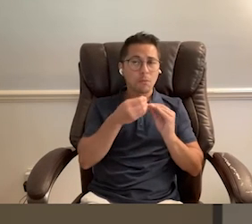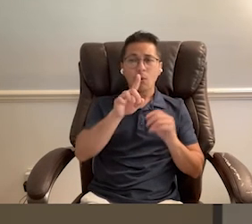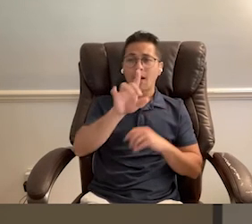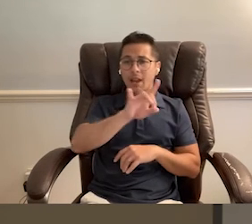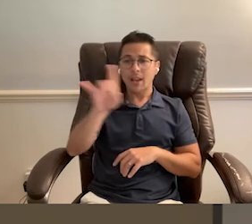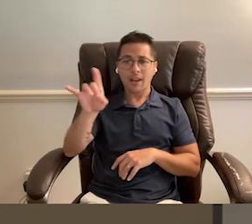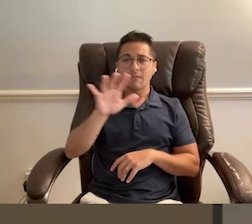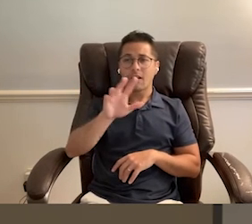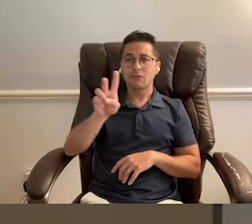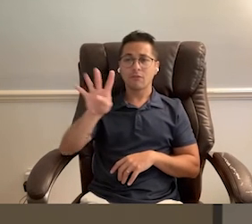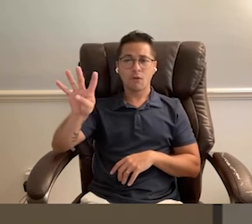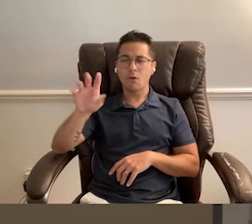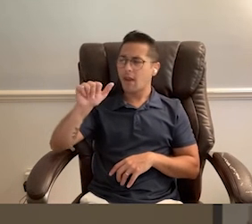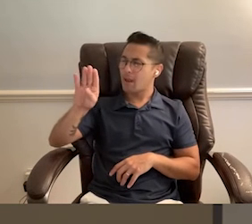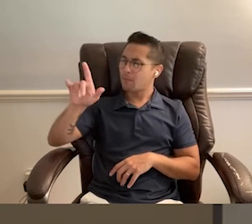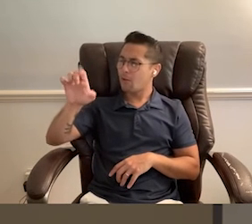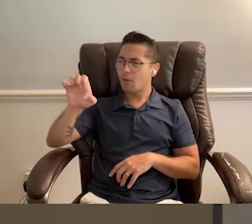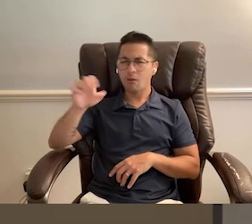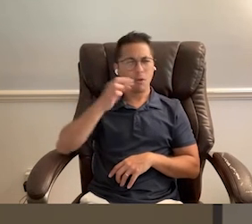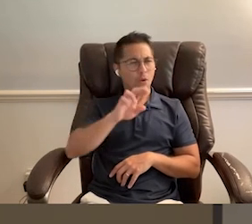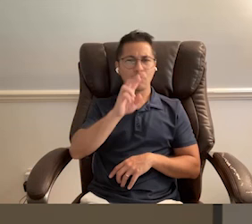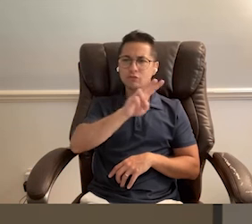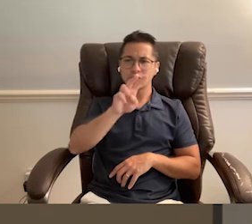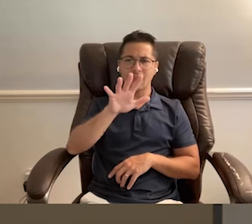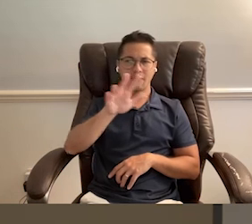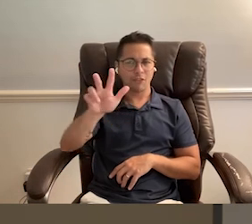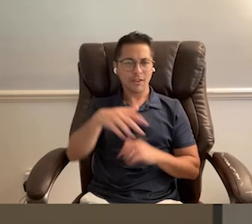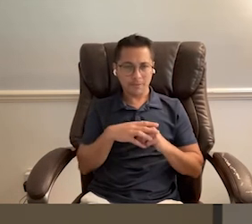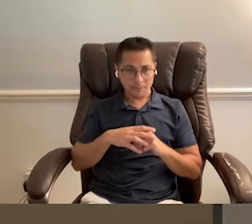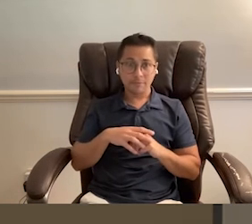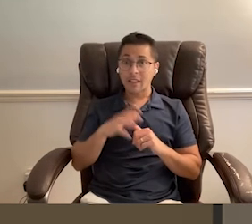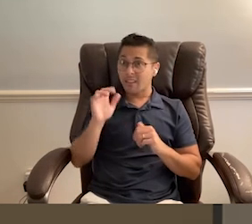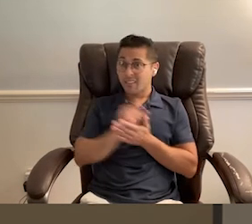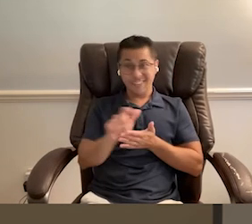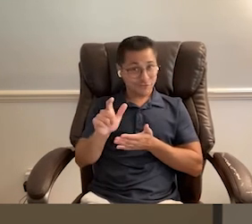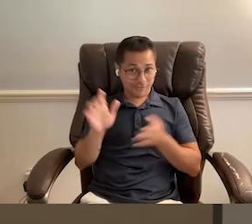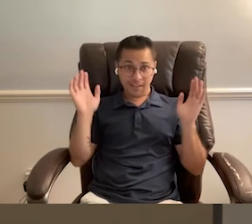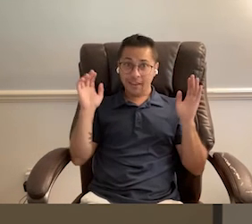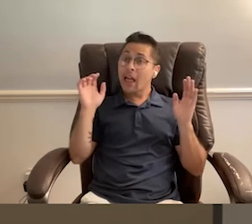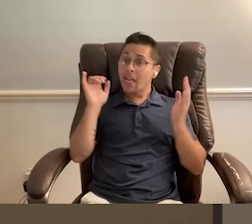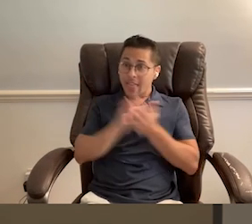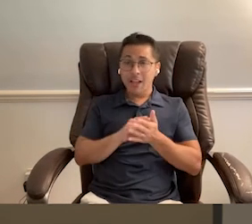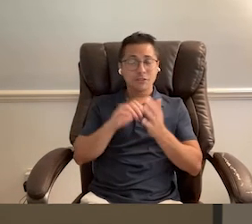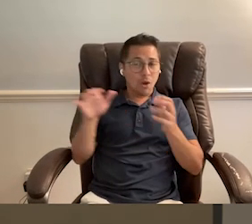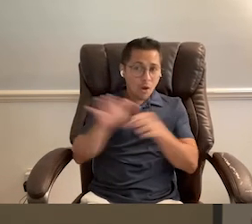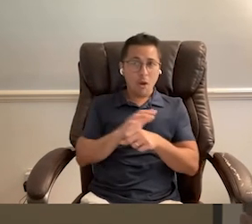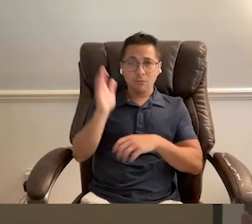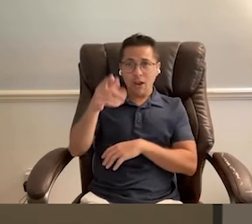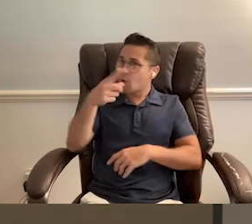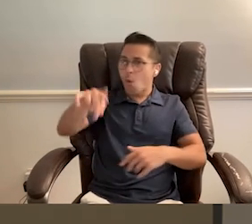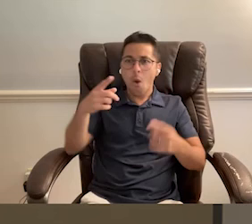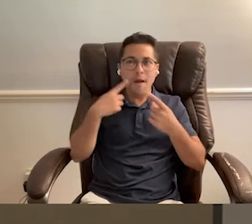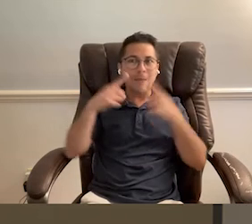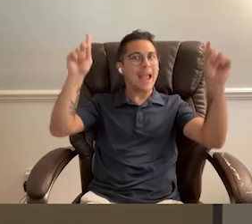1-888-524-ABLE or 2253. And that is it. That is all. That is the entire presentation. You all made it. You made